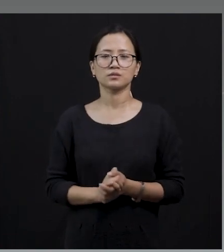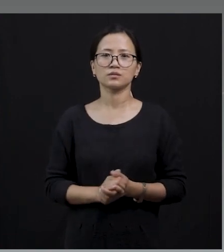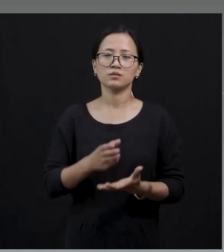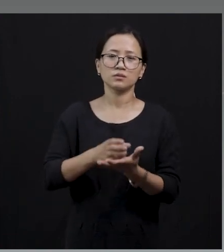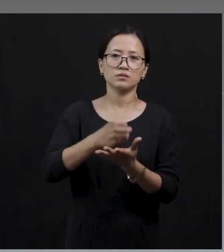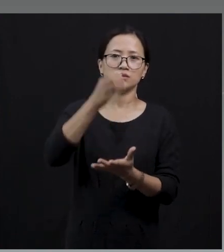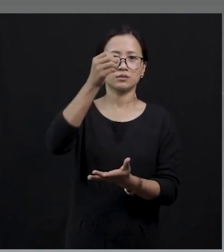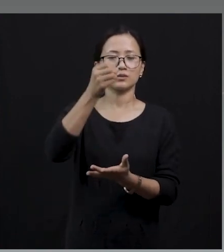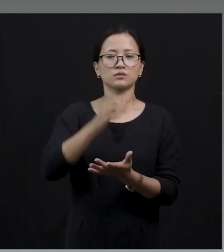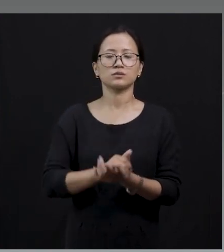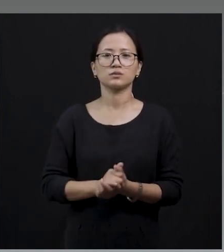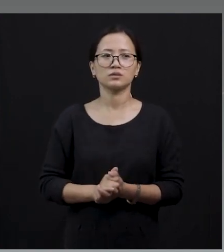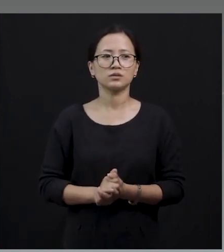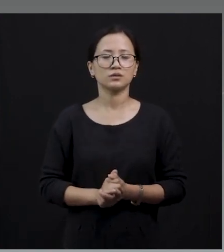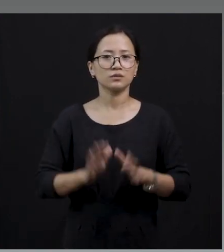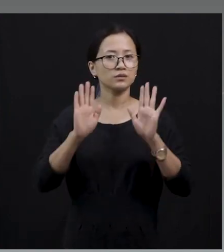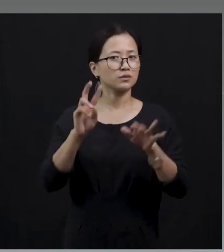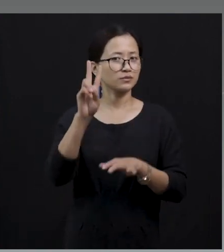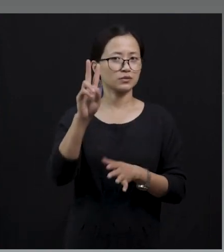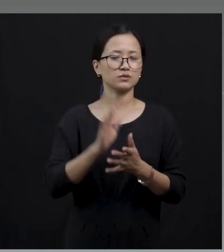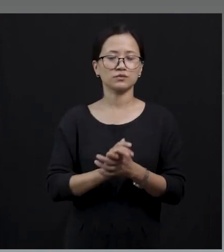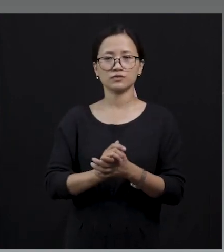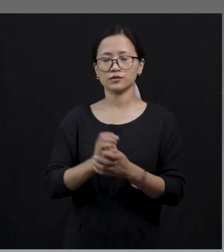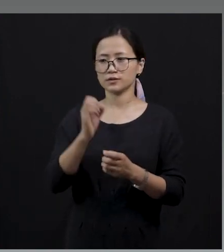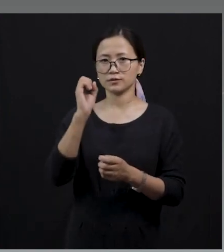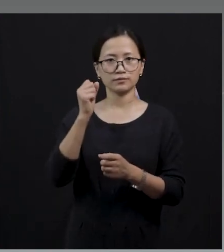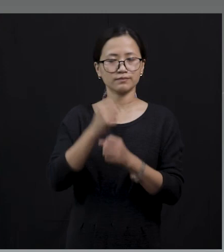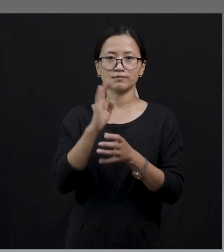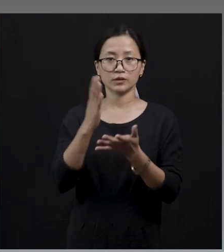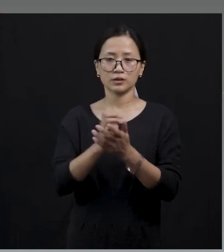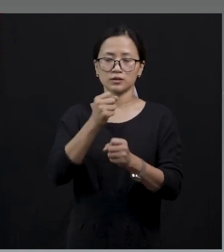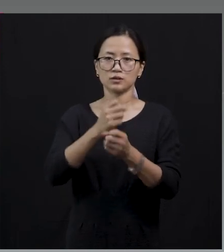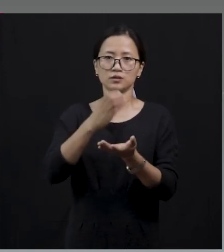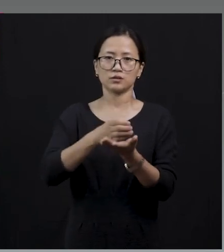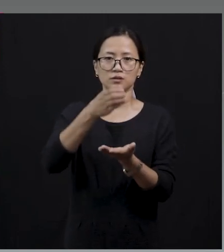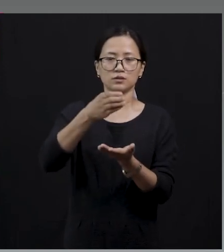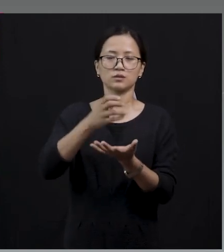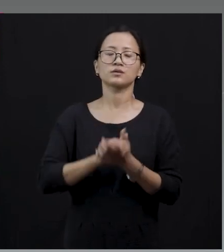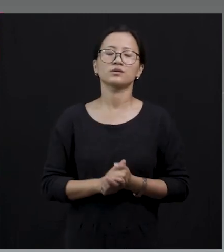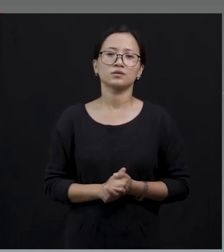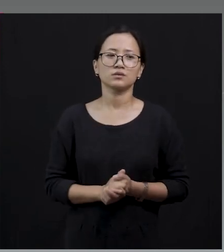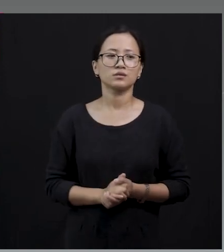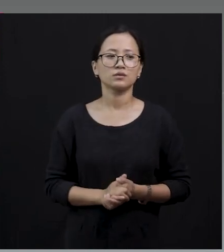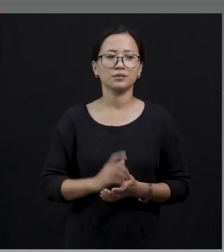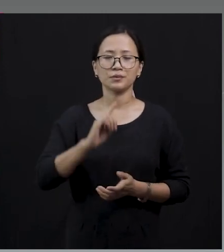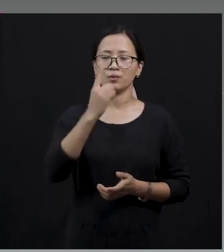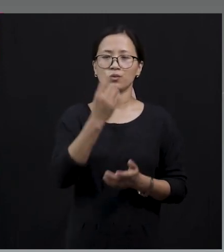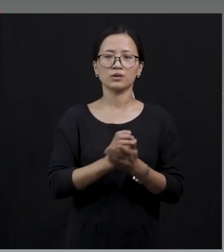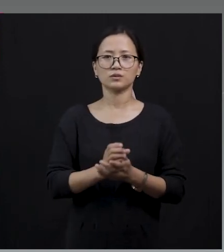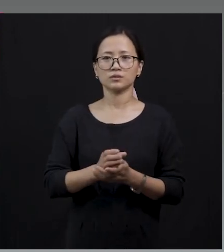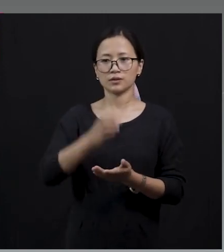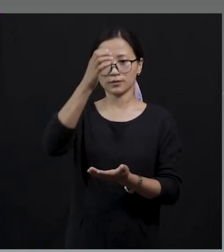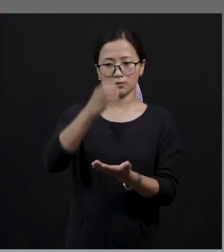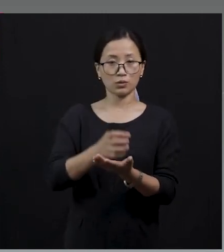a bottle here, and we have two glasses. Now, we will say that one